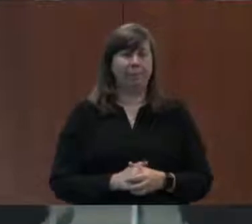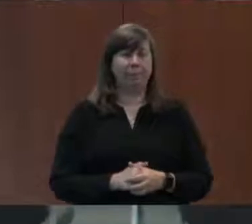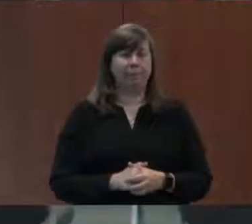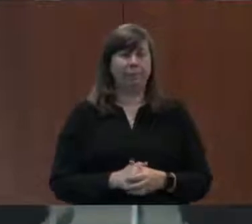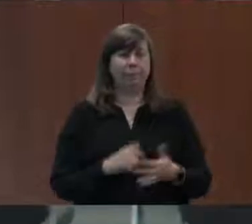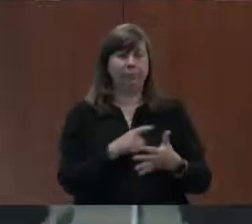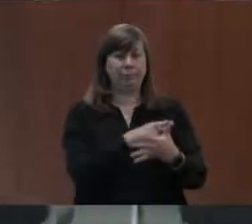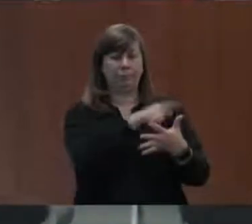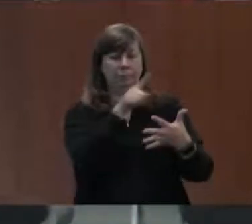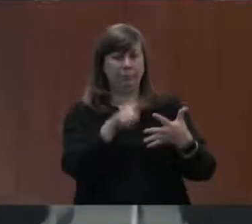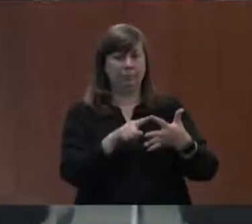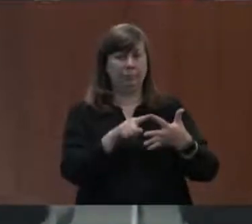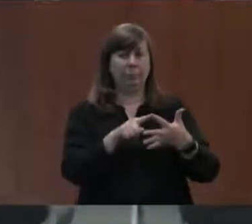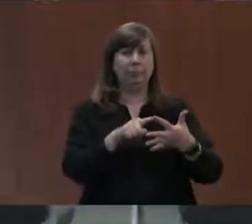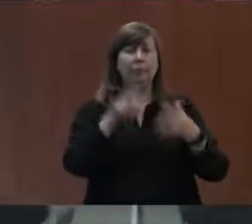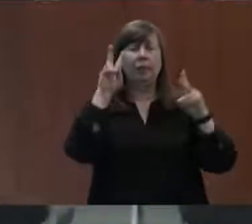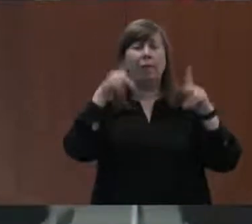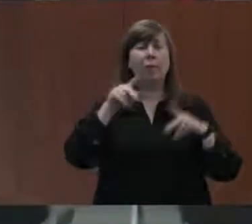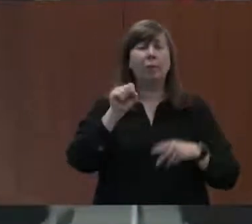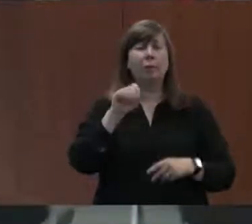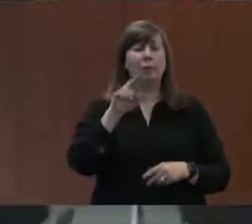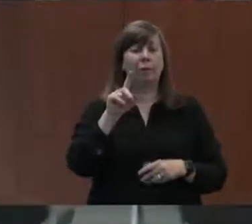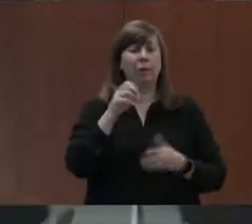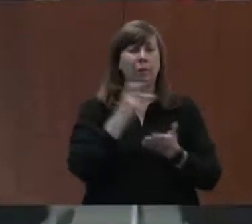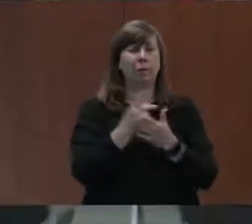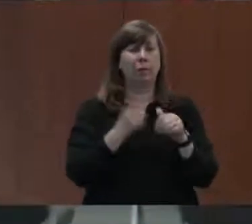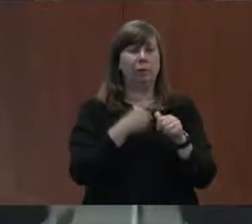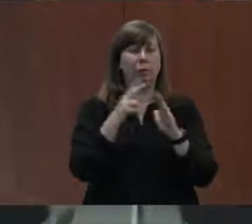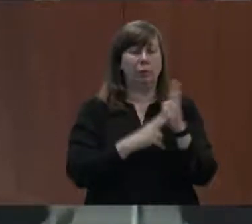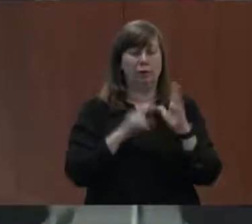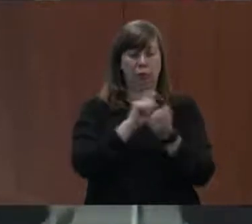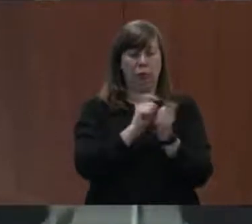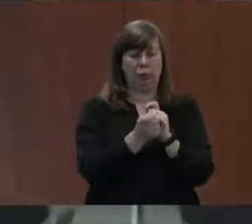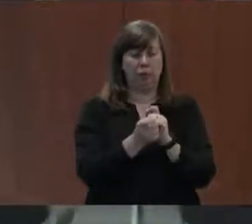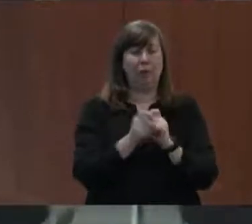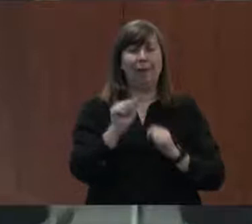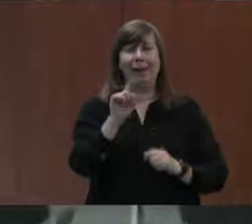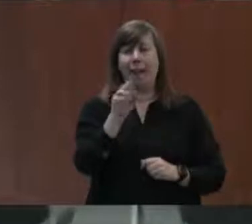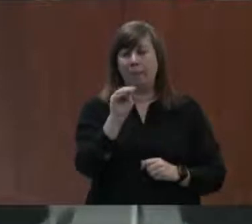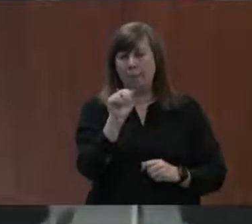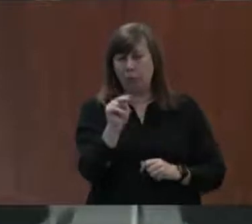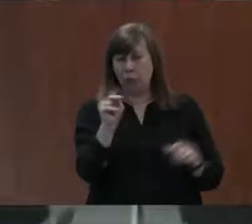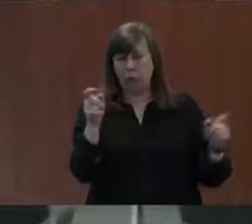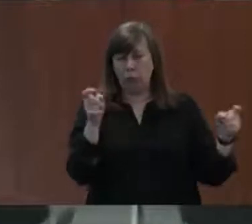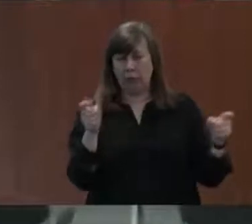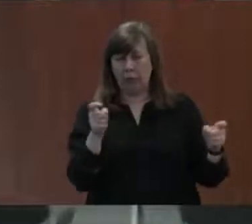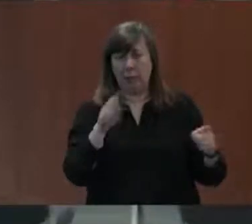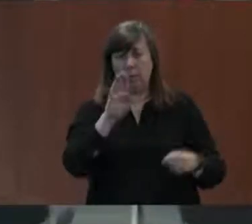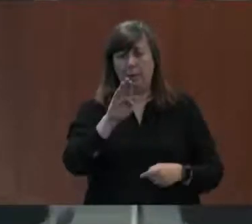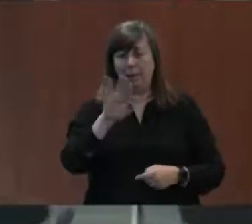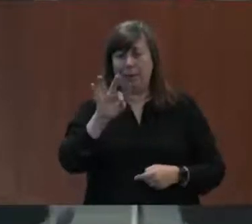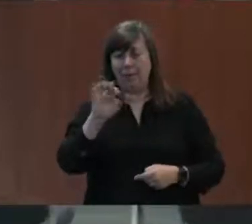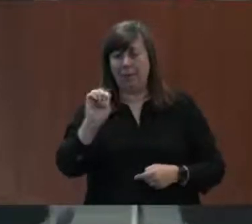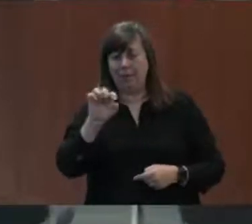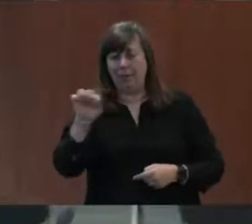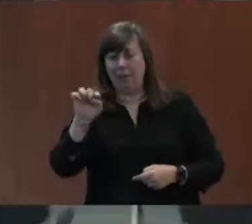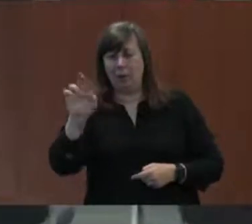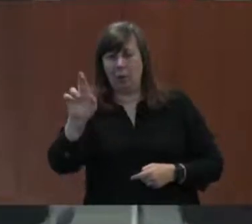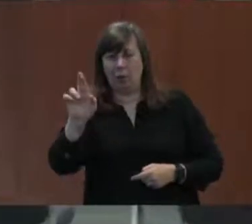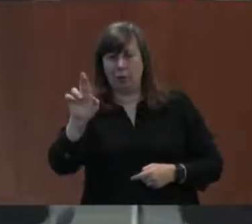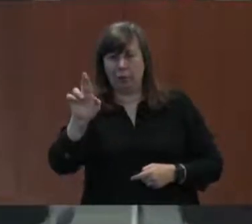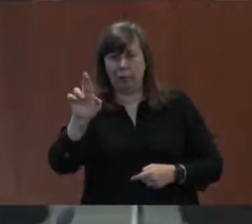Okay. Vice President Stauffer, I move to approve the first reading of proposed changes to Administrative Regulation